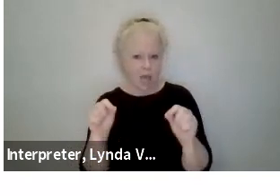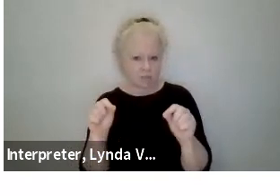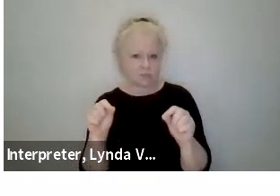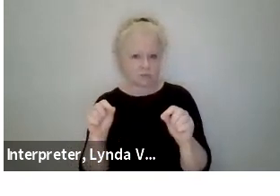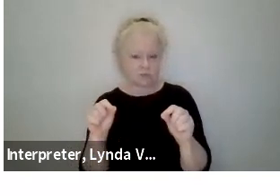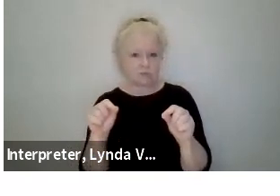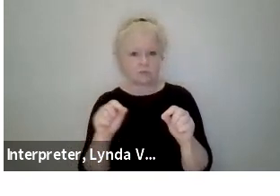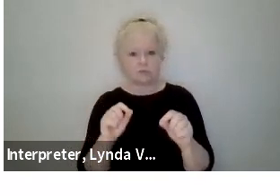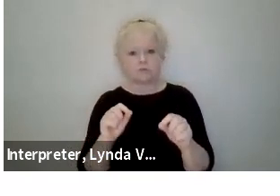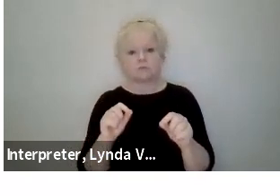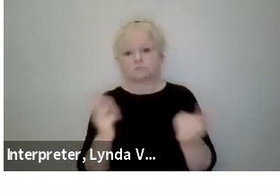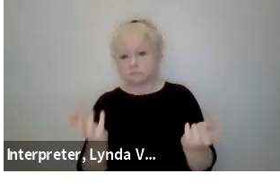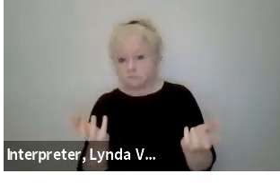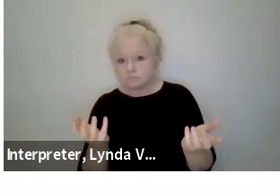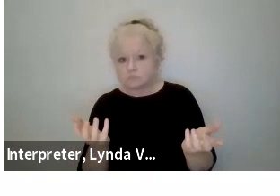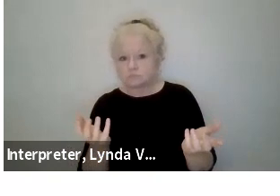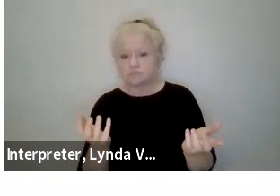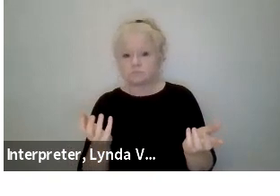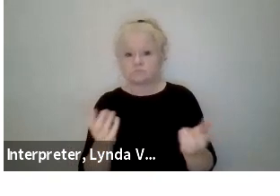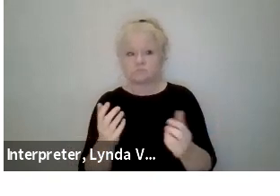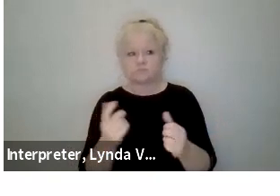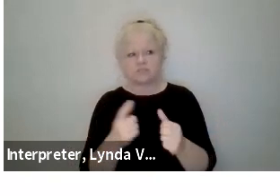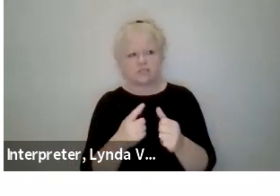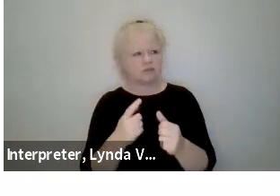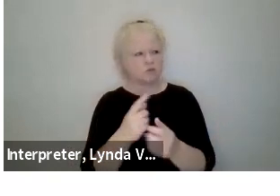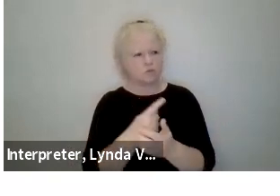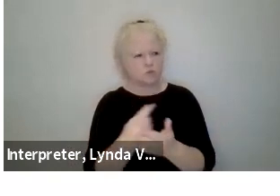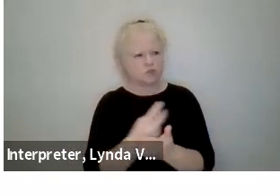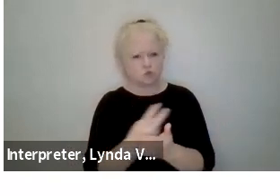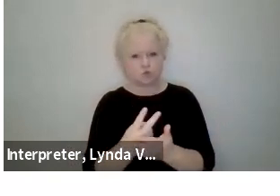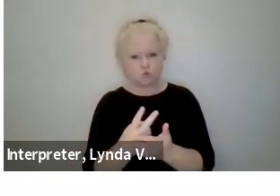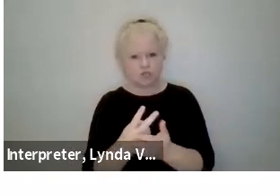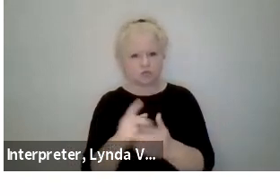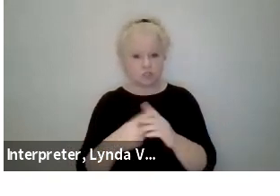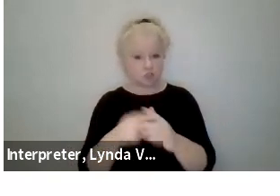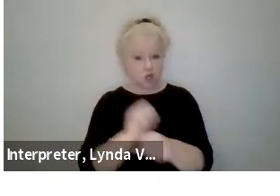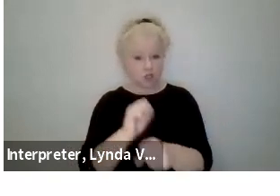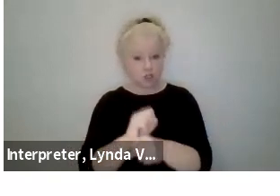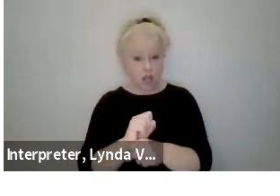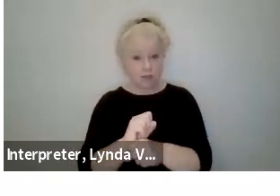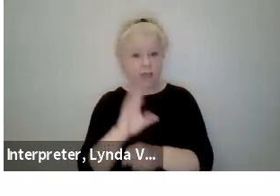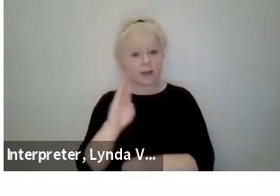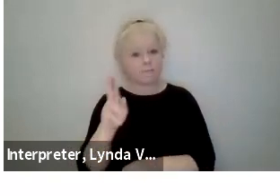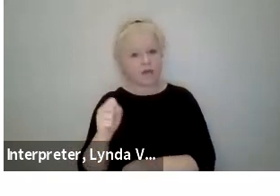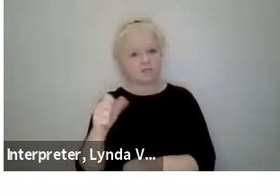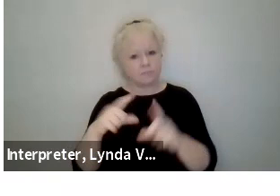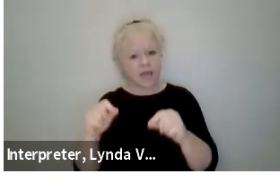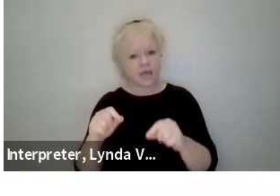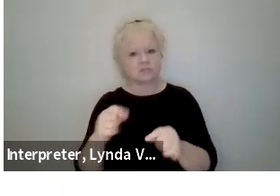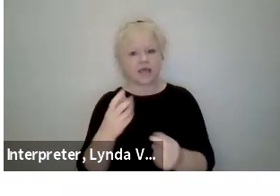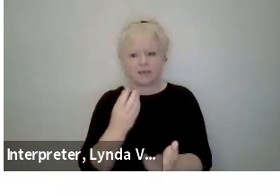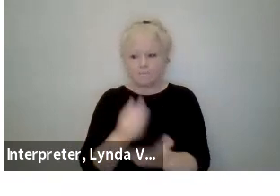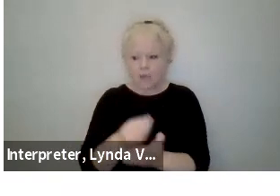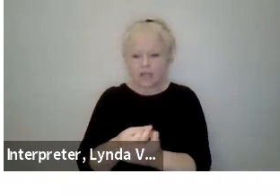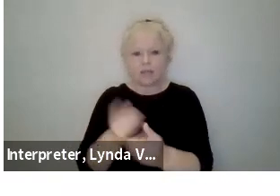folks, in that, first week, 2 weeks of employment. So to make sure that they had financial resources